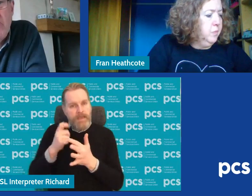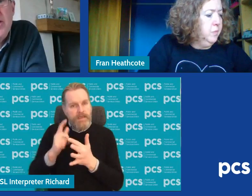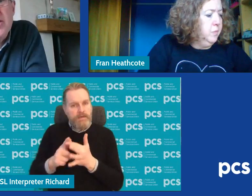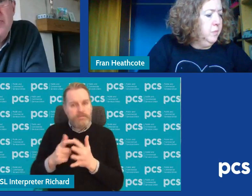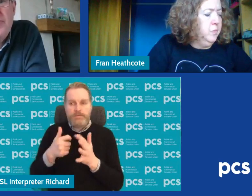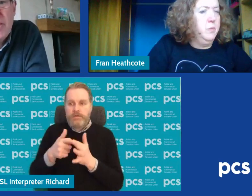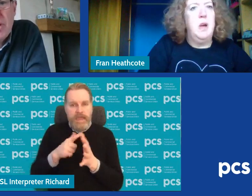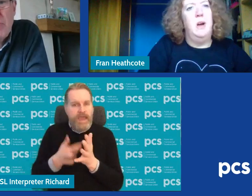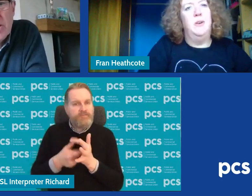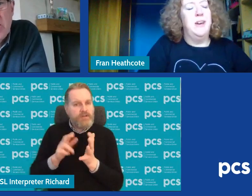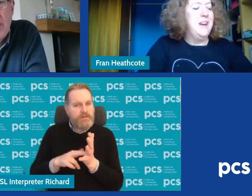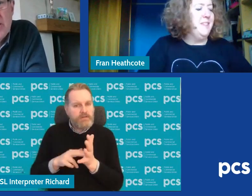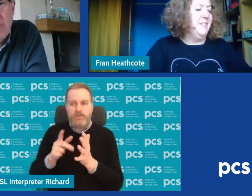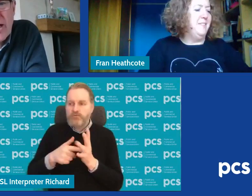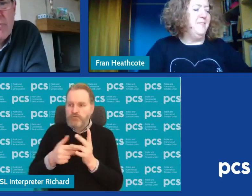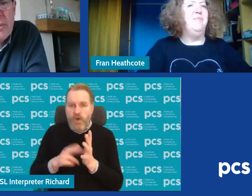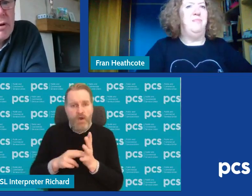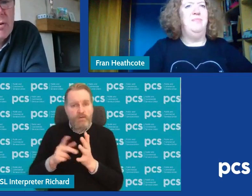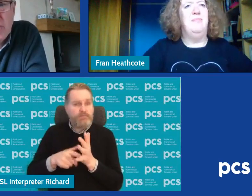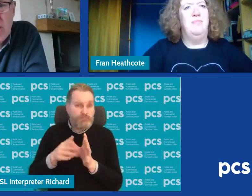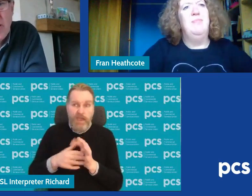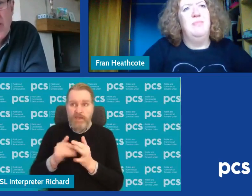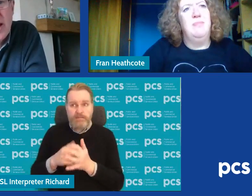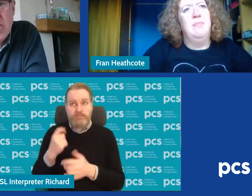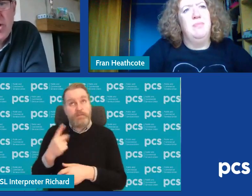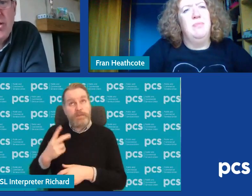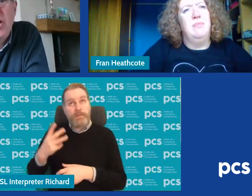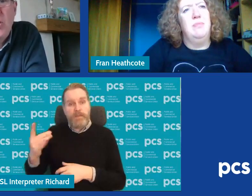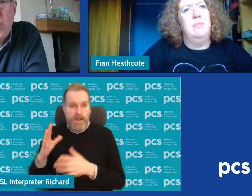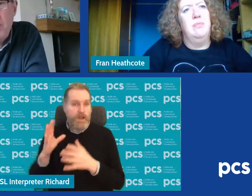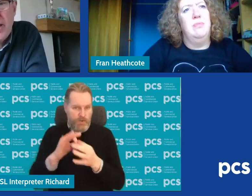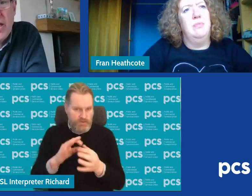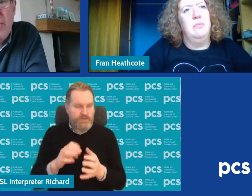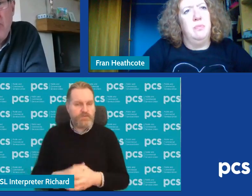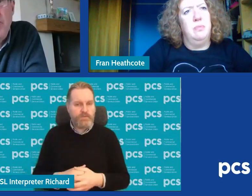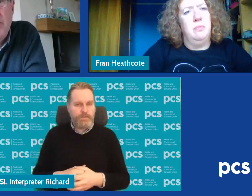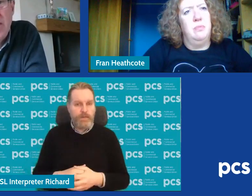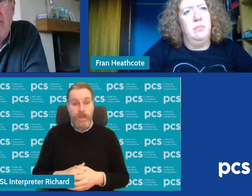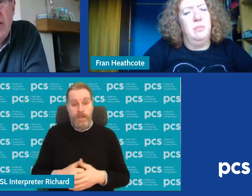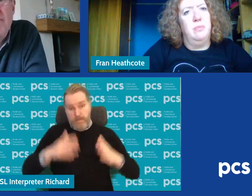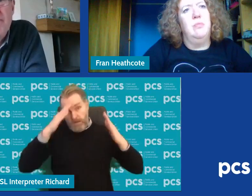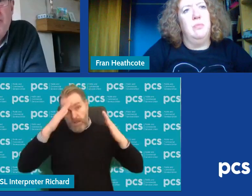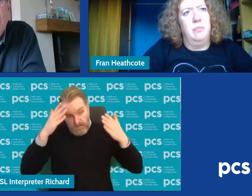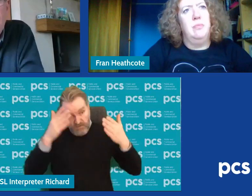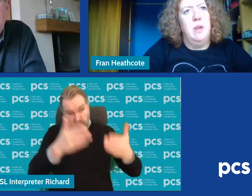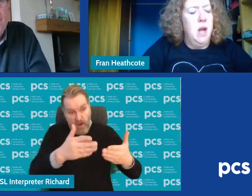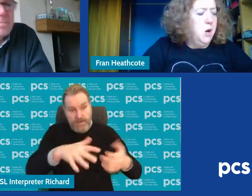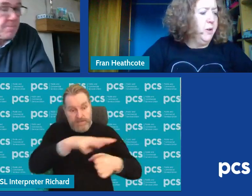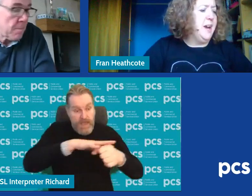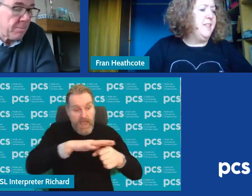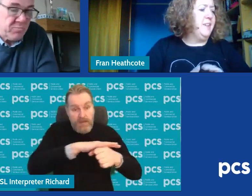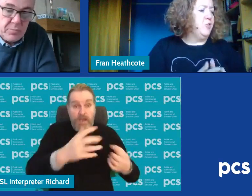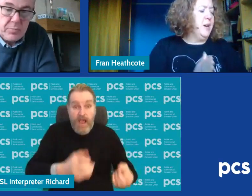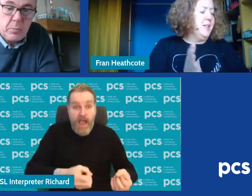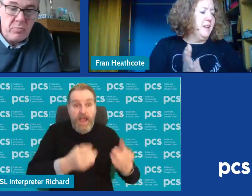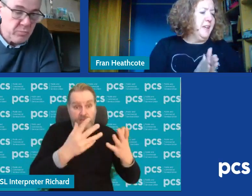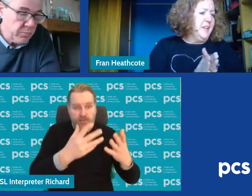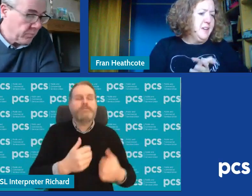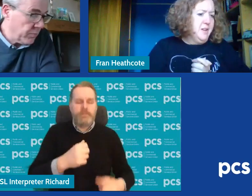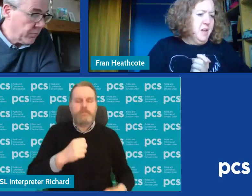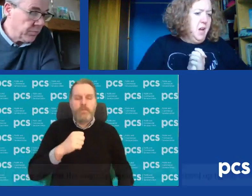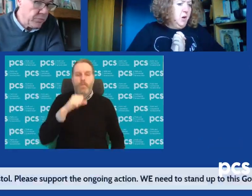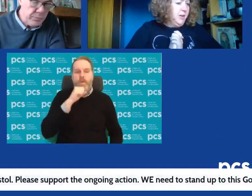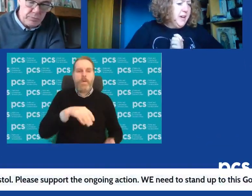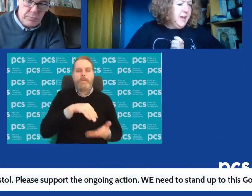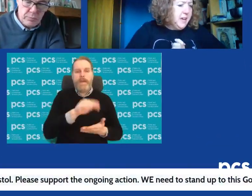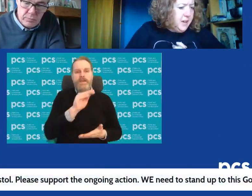specific on the advice. But the principle is, Fran, if people are out on targeted action, we pay them out of people's levy. Okay, that's great. Thank